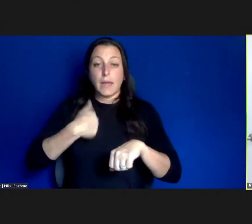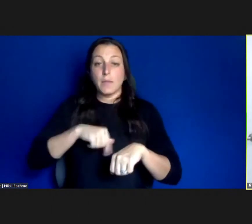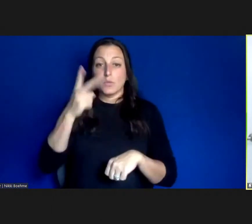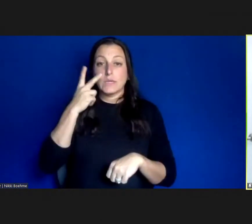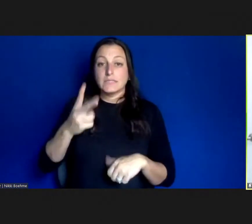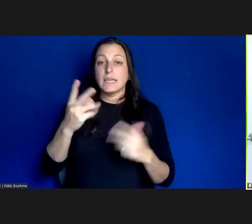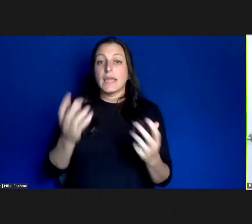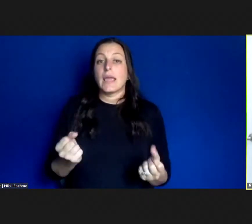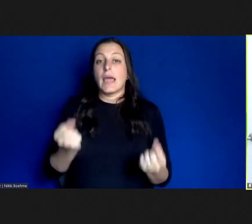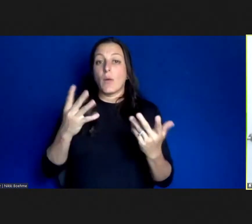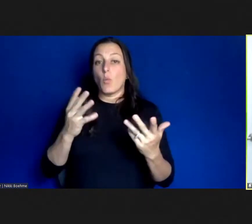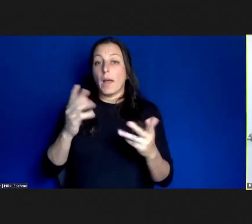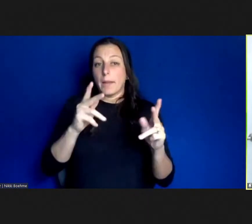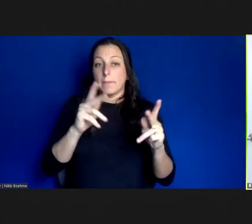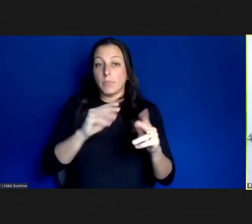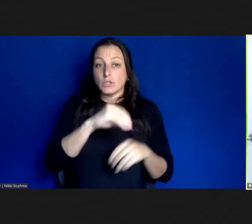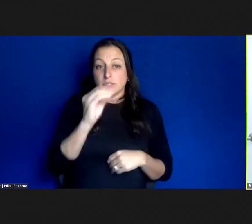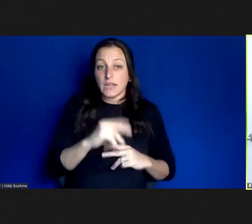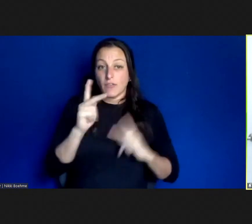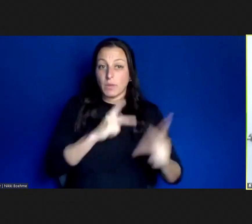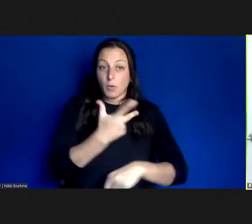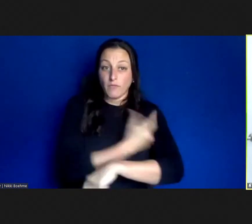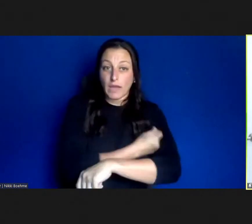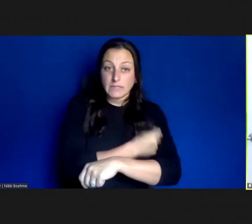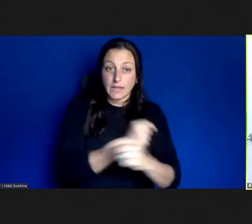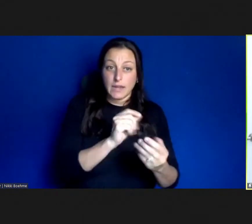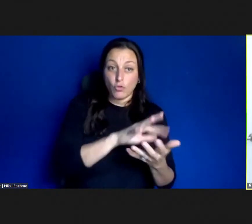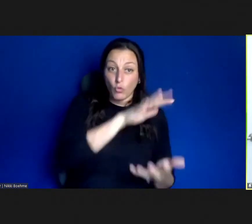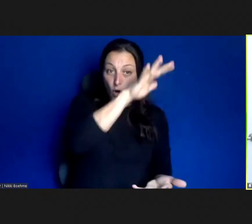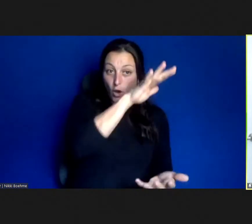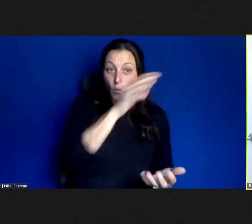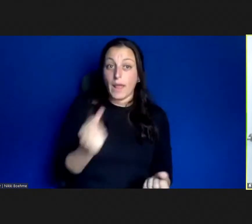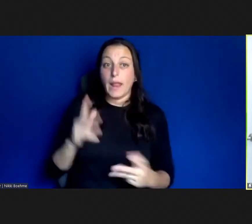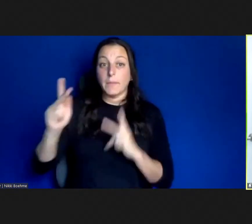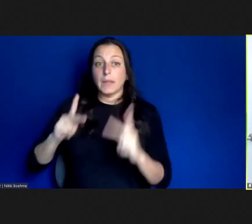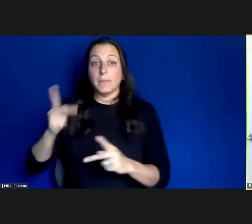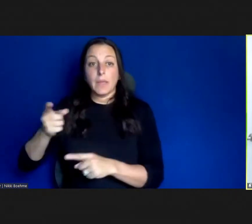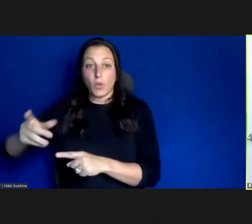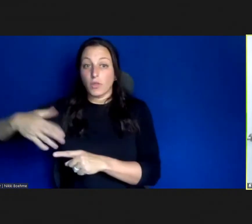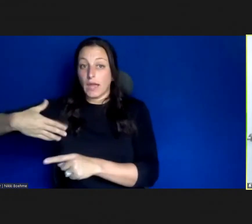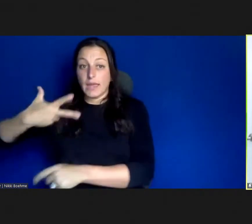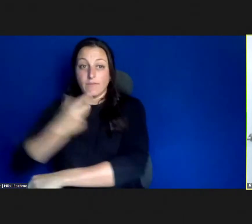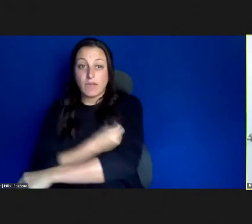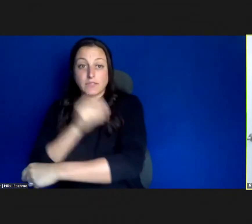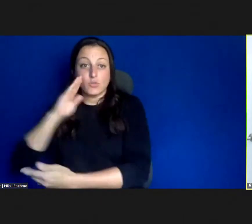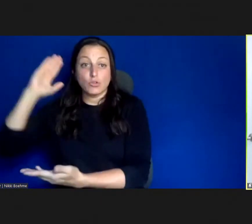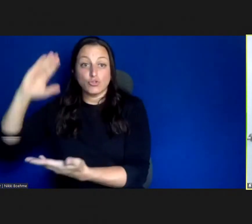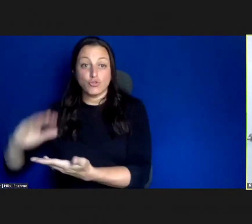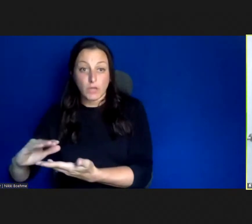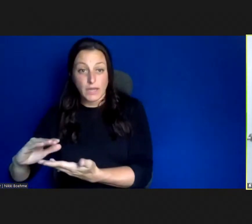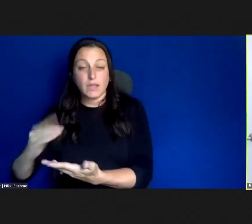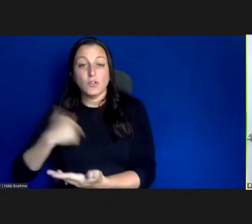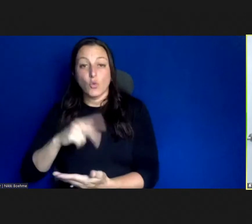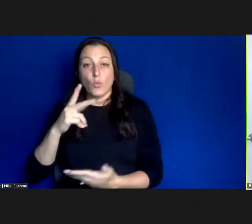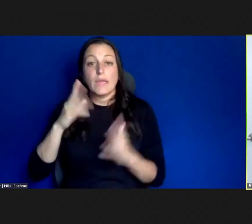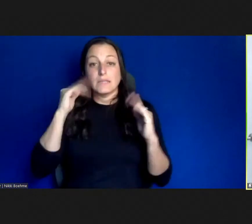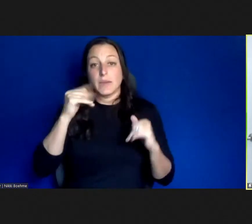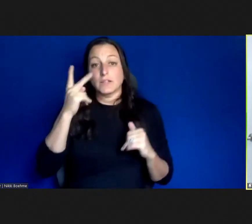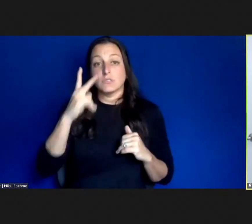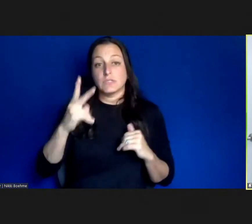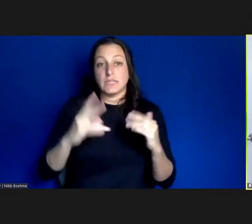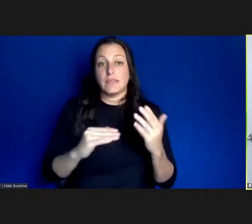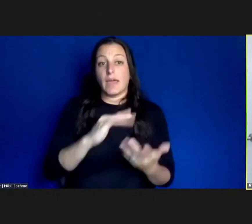are vaccinated grow and the proportion of people that are unvaccinated shrink. We expect to see a greater proportion of cases occur among the